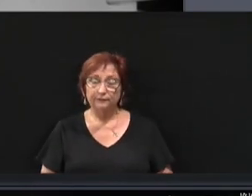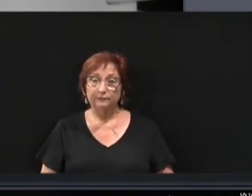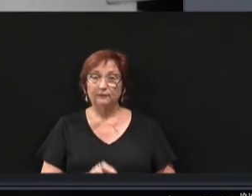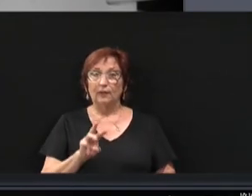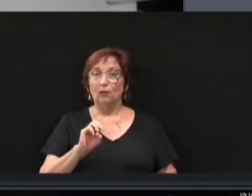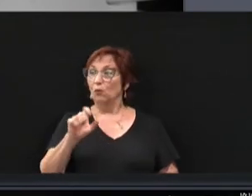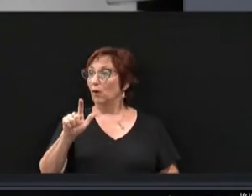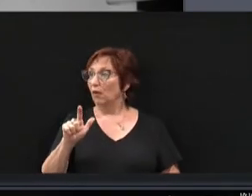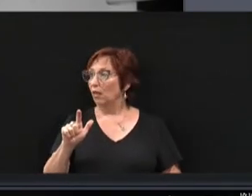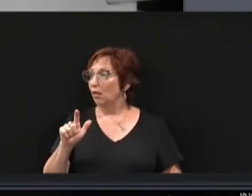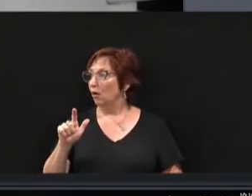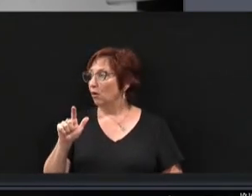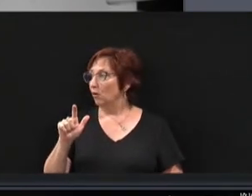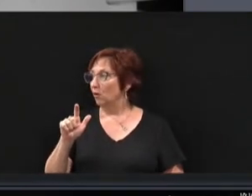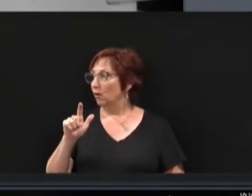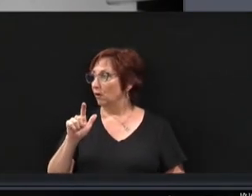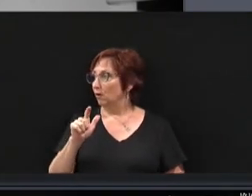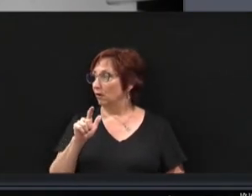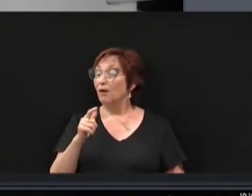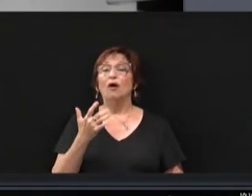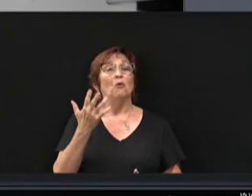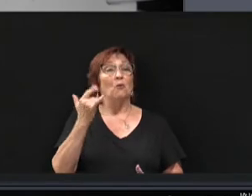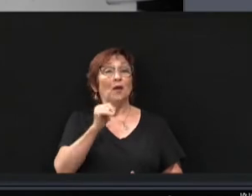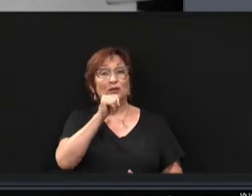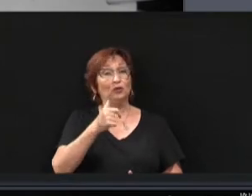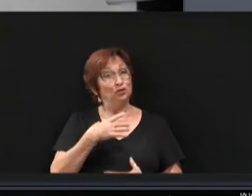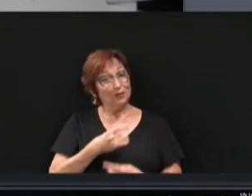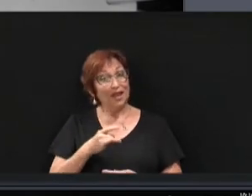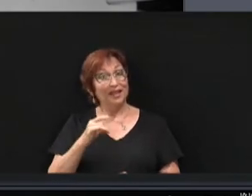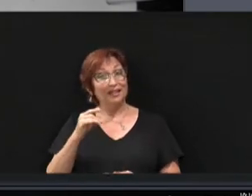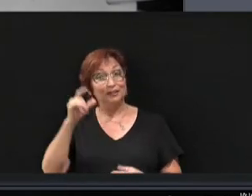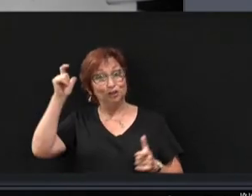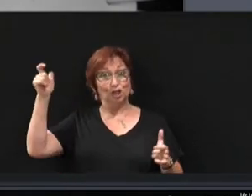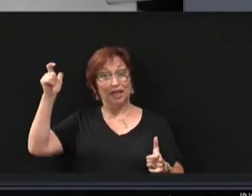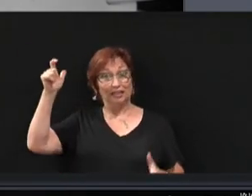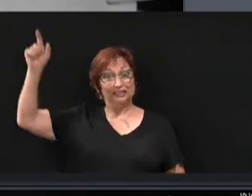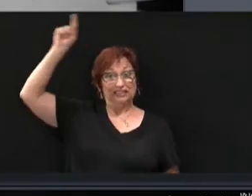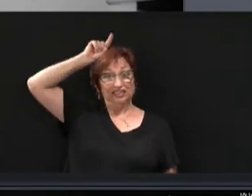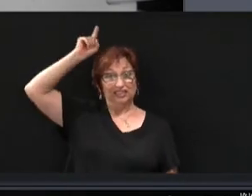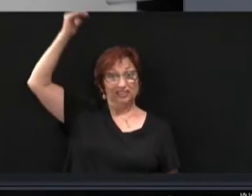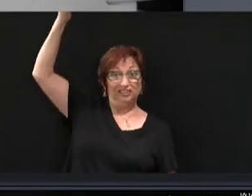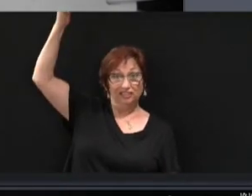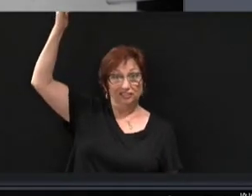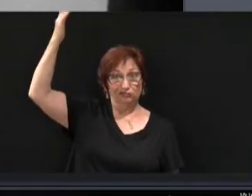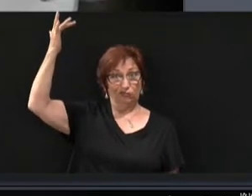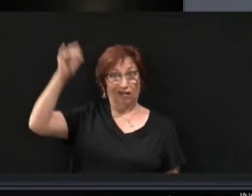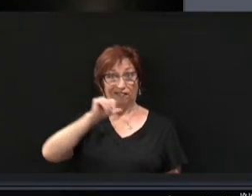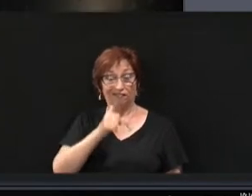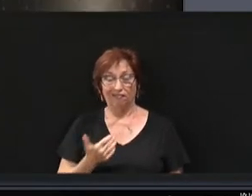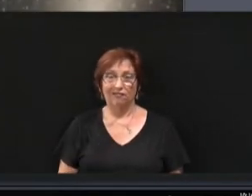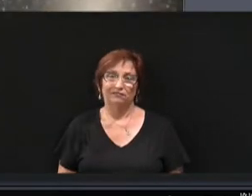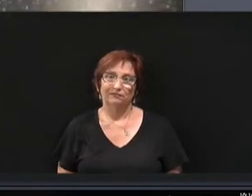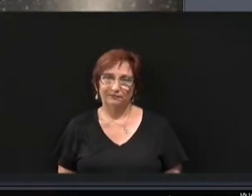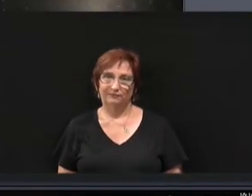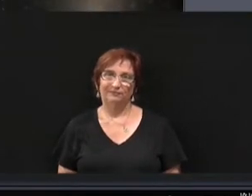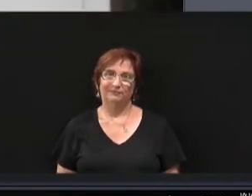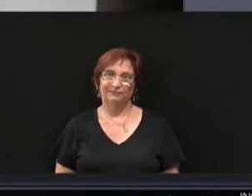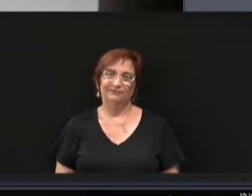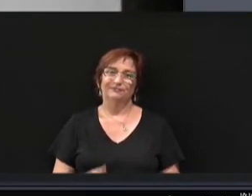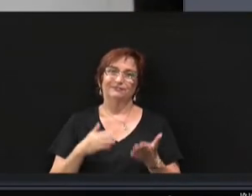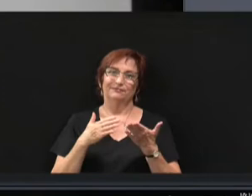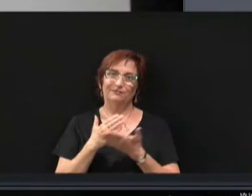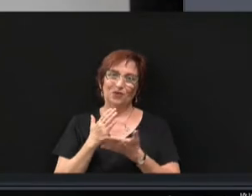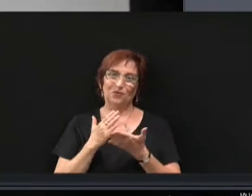Well, on the page. Giants. Why don't you like giants? Thank you. Okay, good. All right.